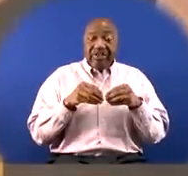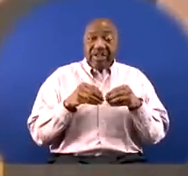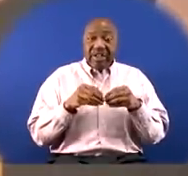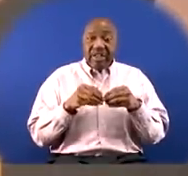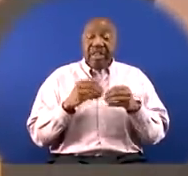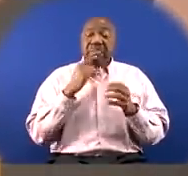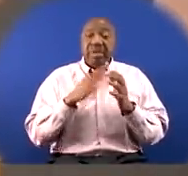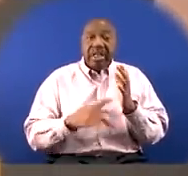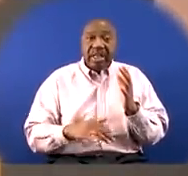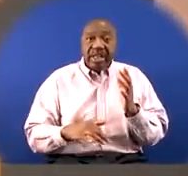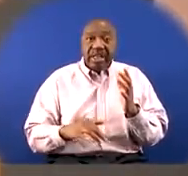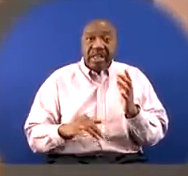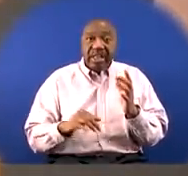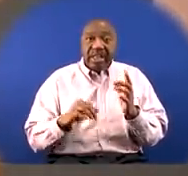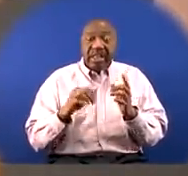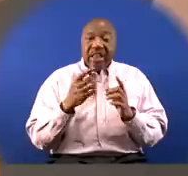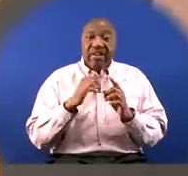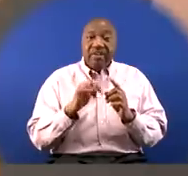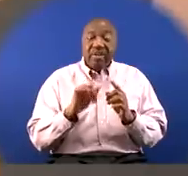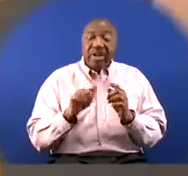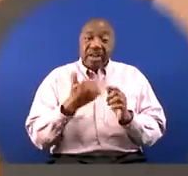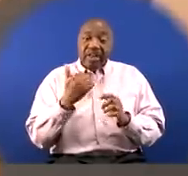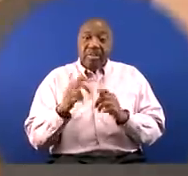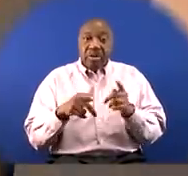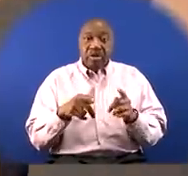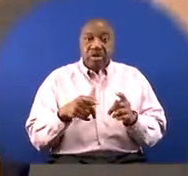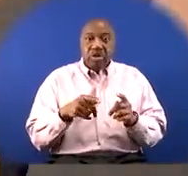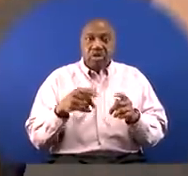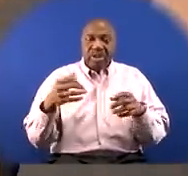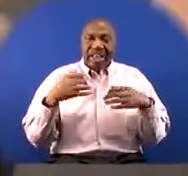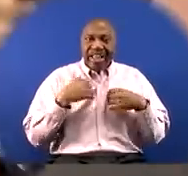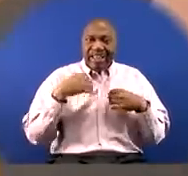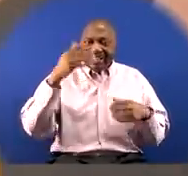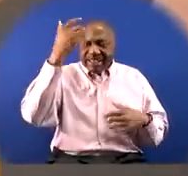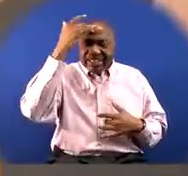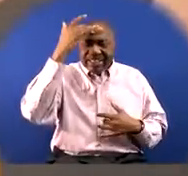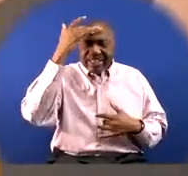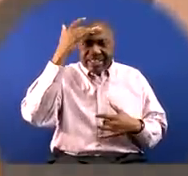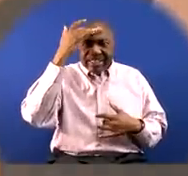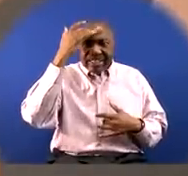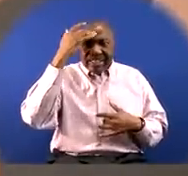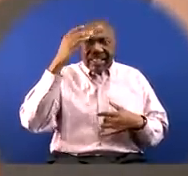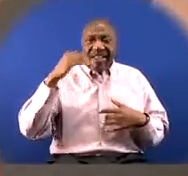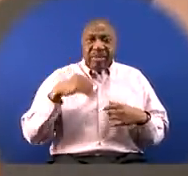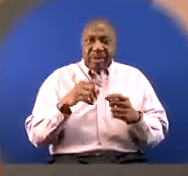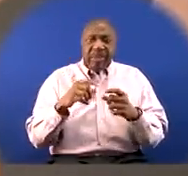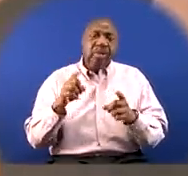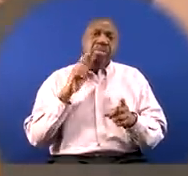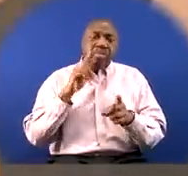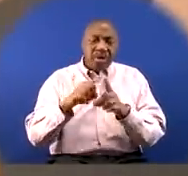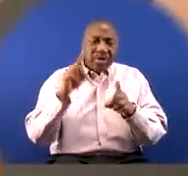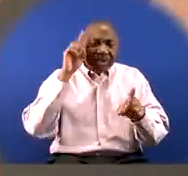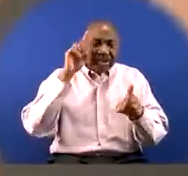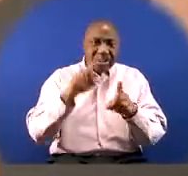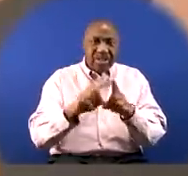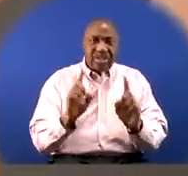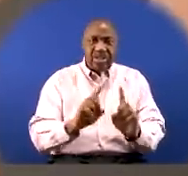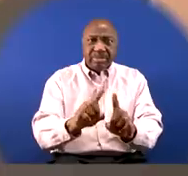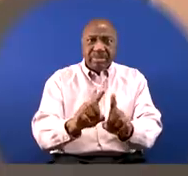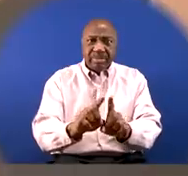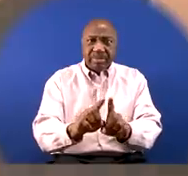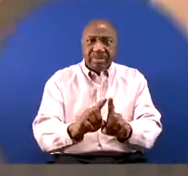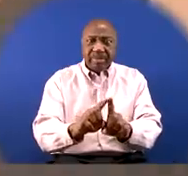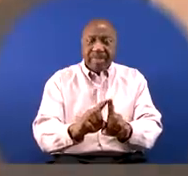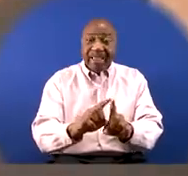somebody who had already had the disease. They brought them to the hospital. Both of them